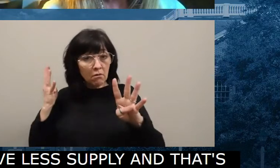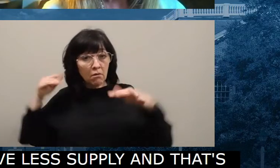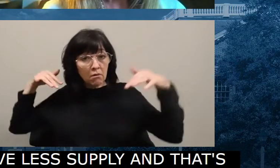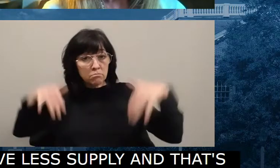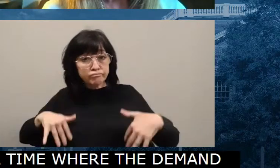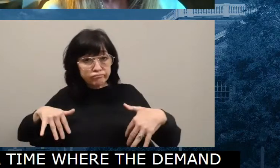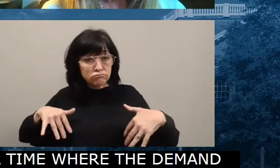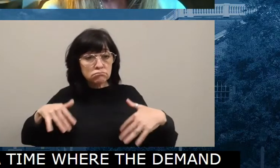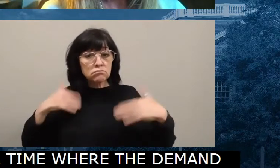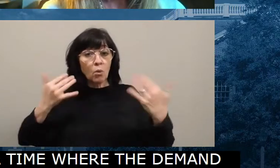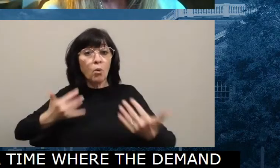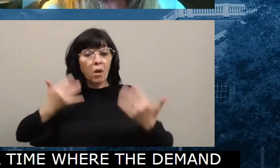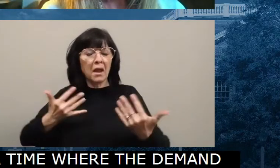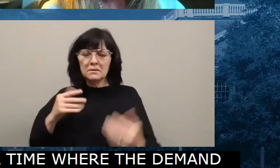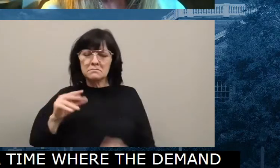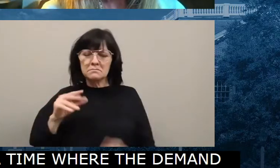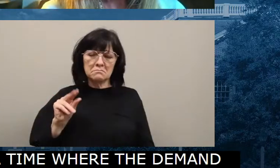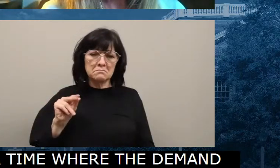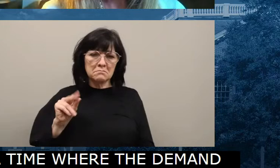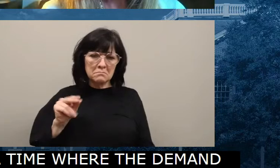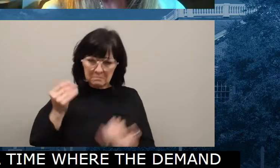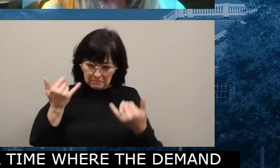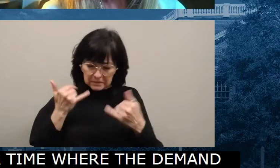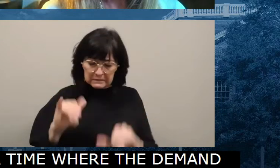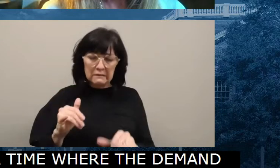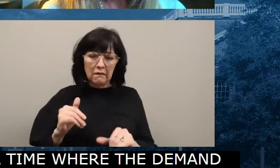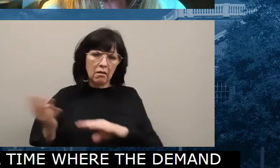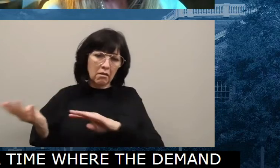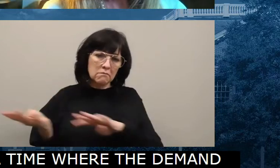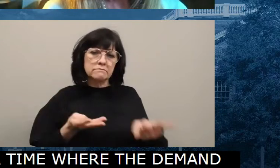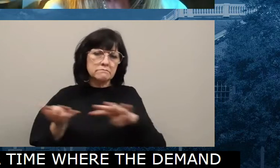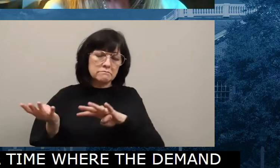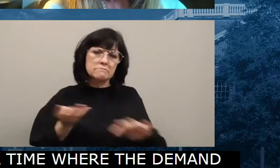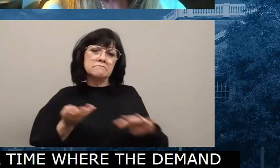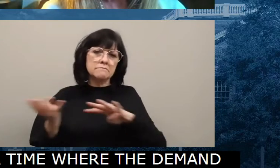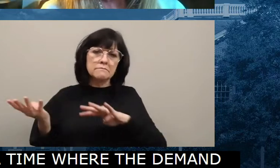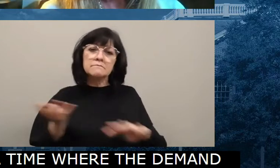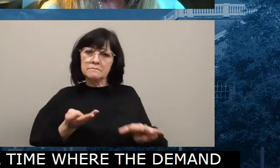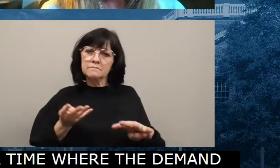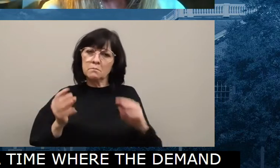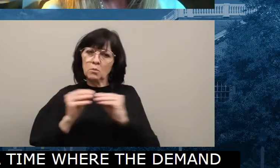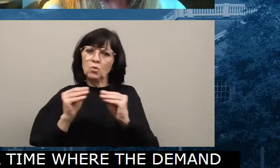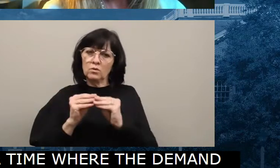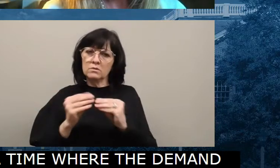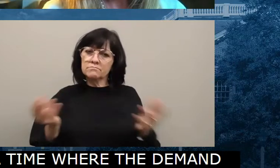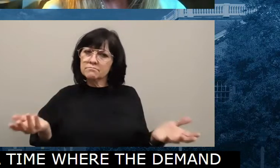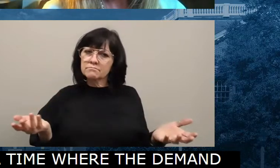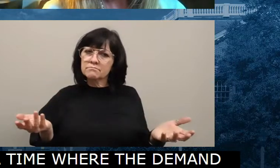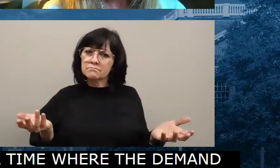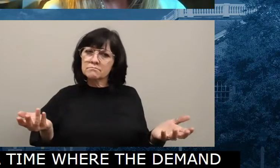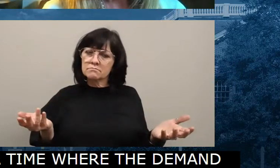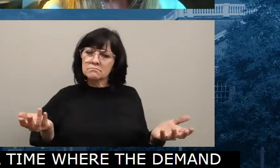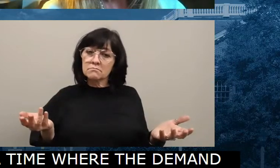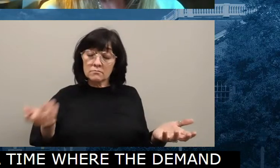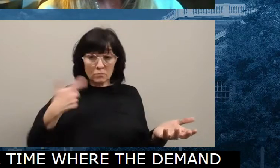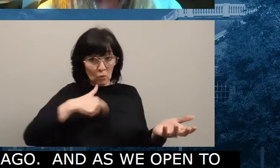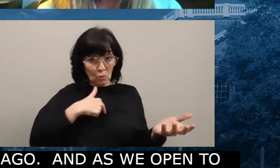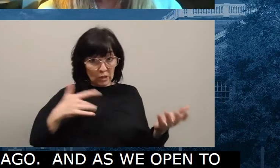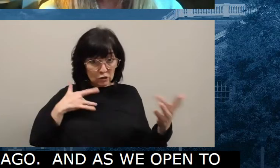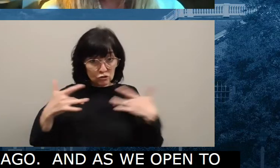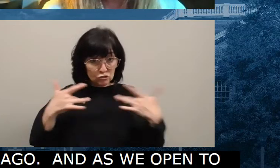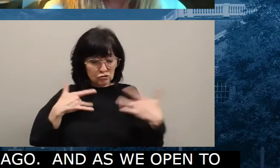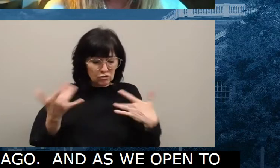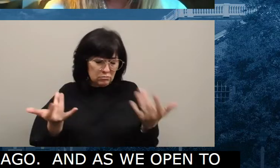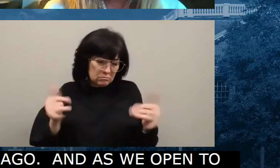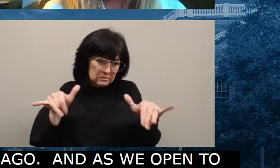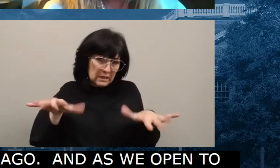we're open to all Delawareans who are eligible to be vaccinated. Is it a concern? Yes. Could